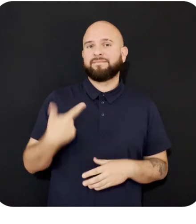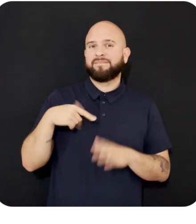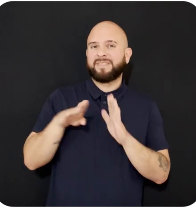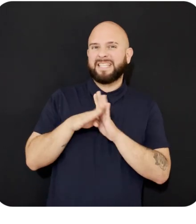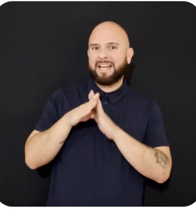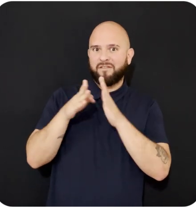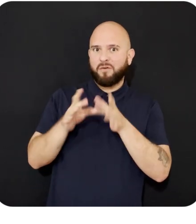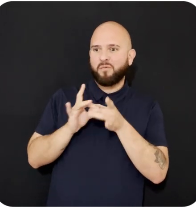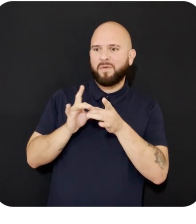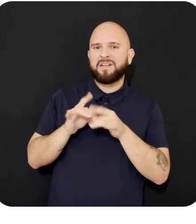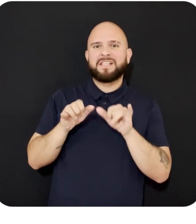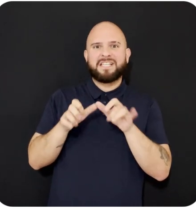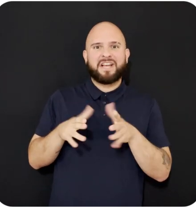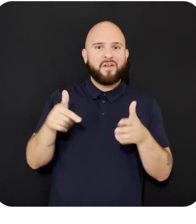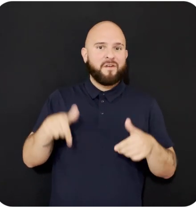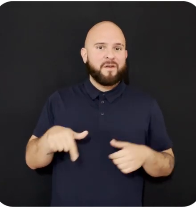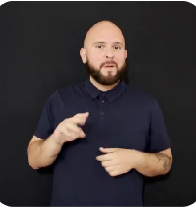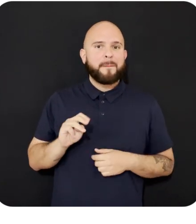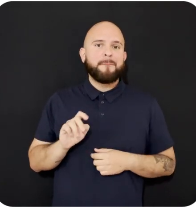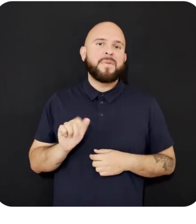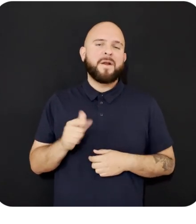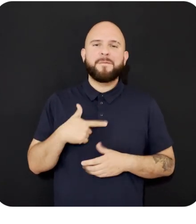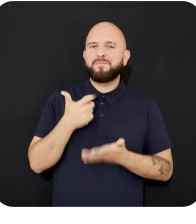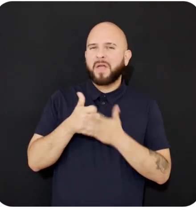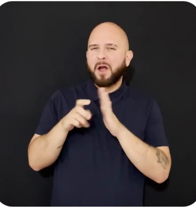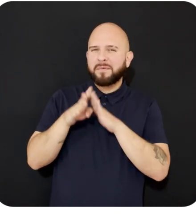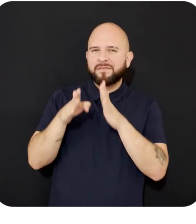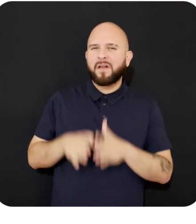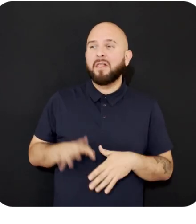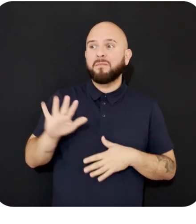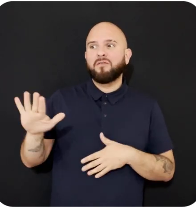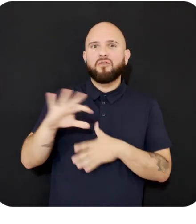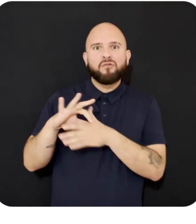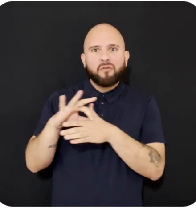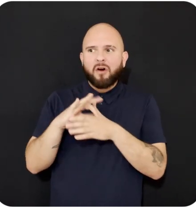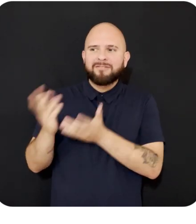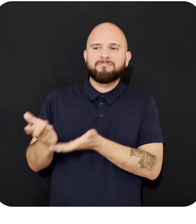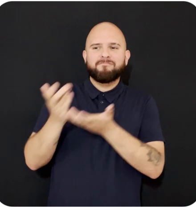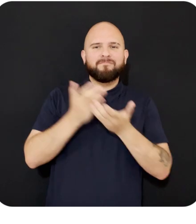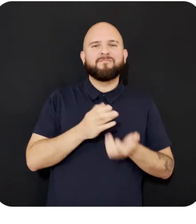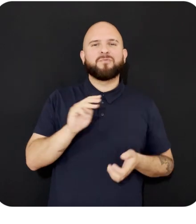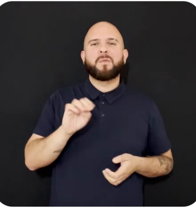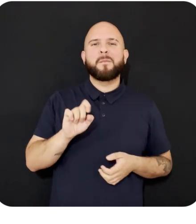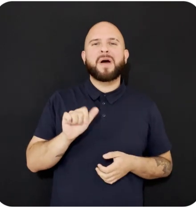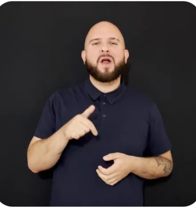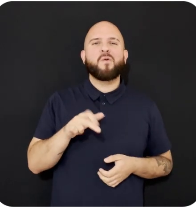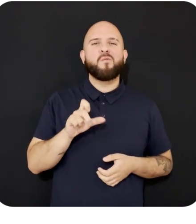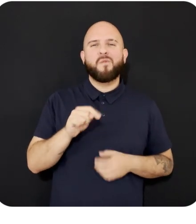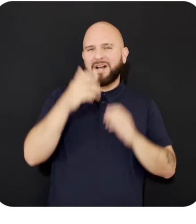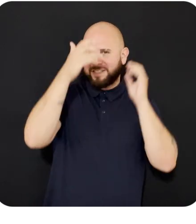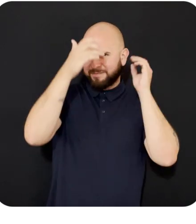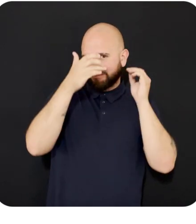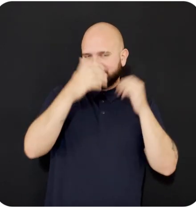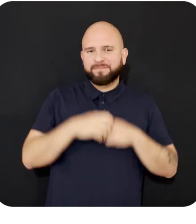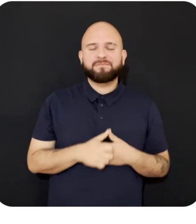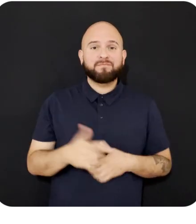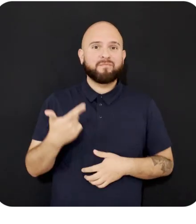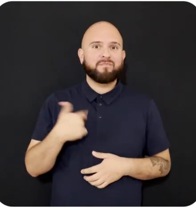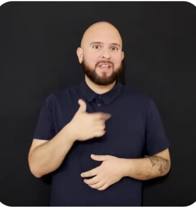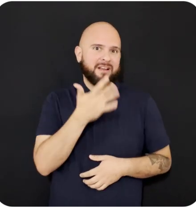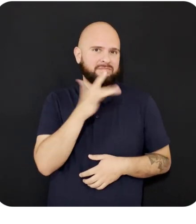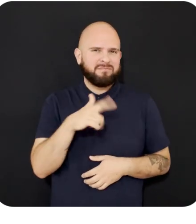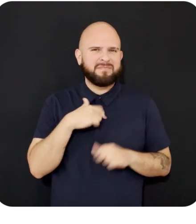As a developer relations engineer here at Meta, I help developers bring their titles to MetaQuest. I had the privilege of